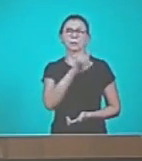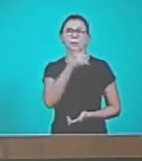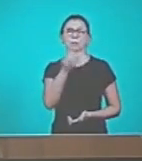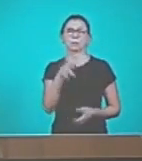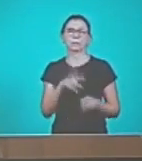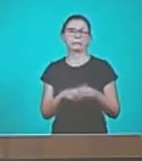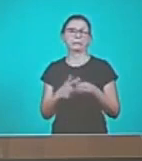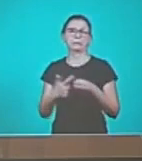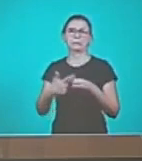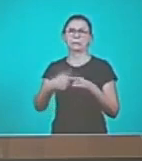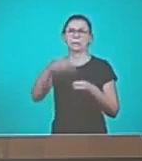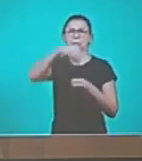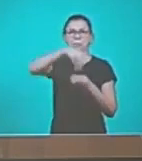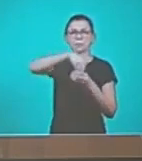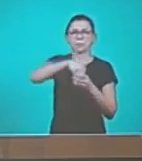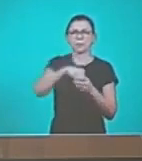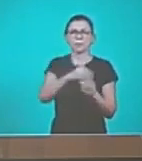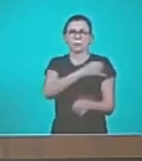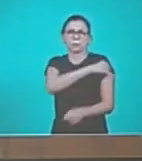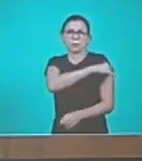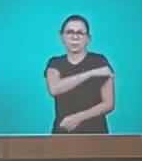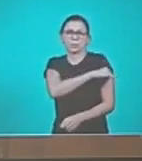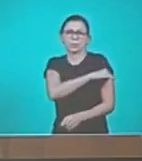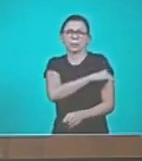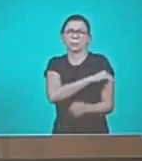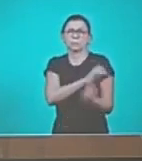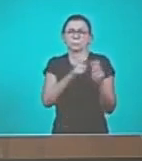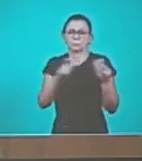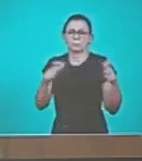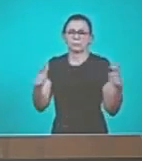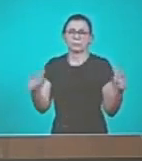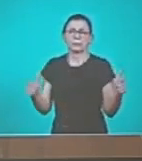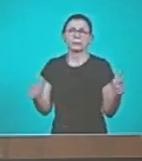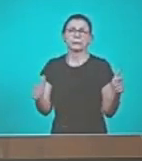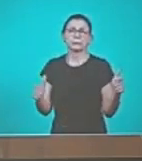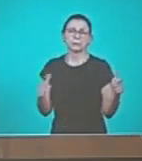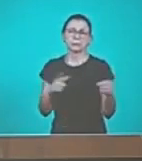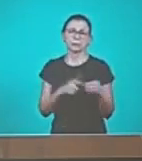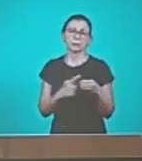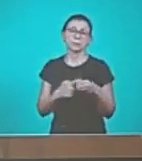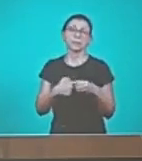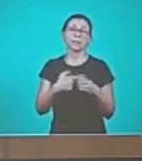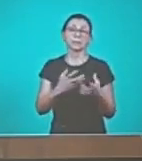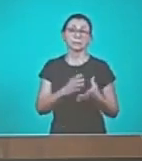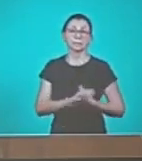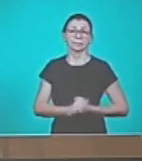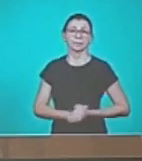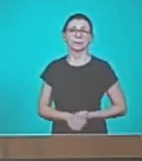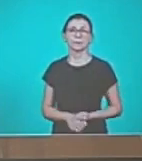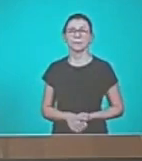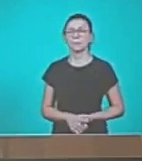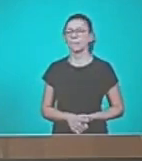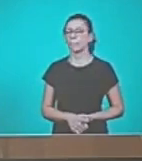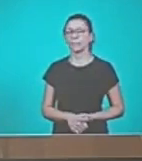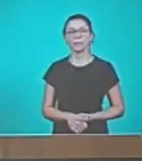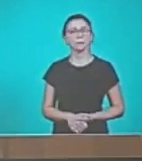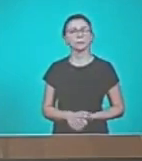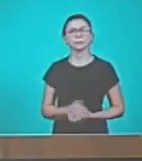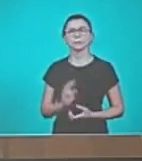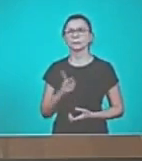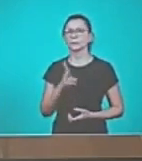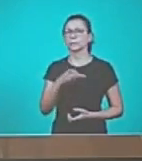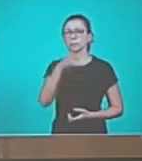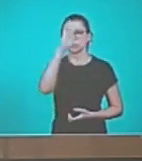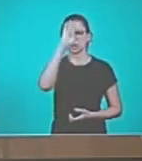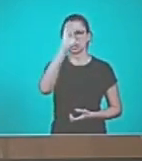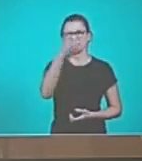other cities, neighboring cities, and municipalities, large ones. We have received frequently